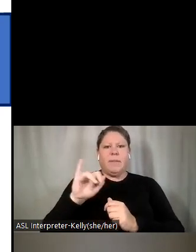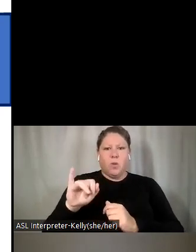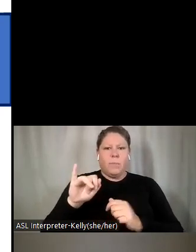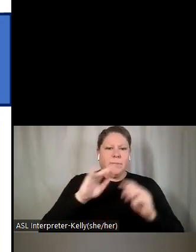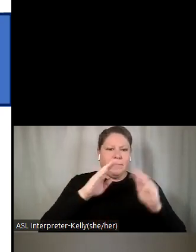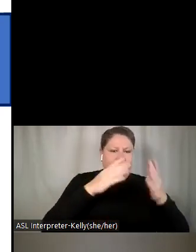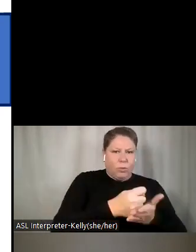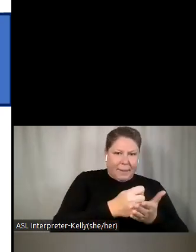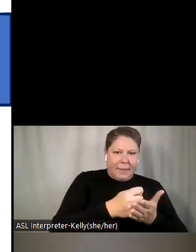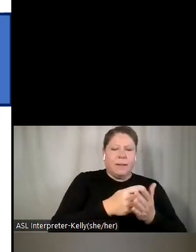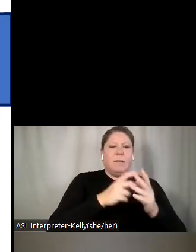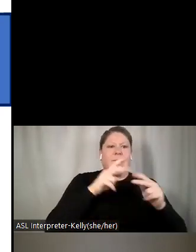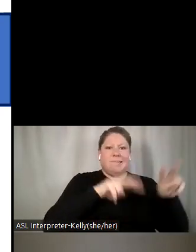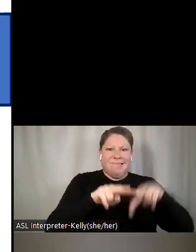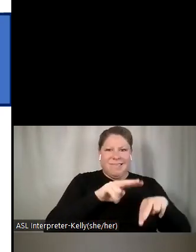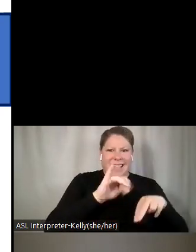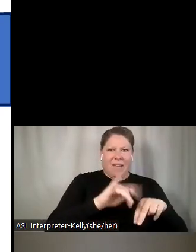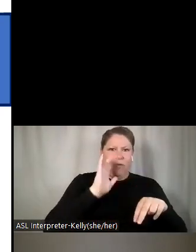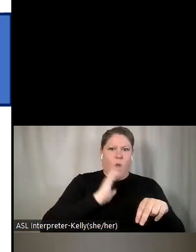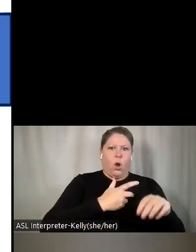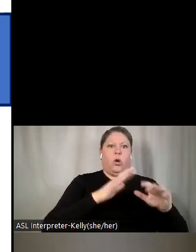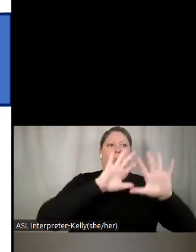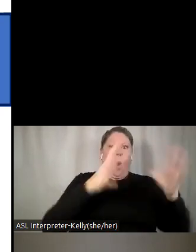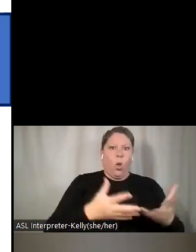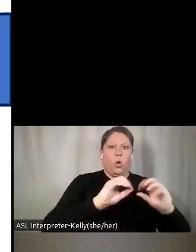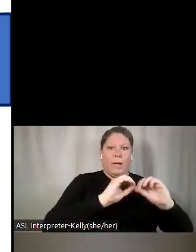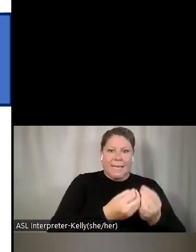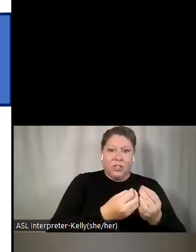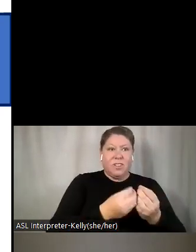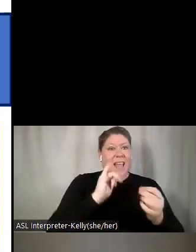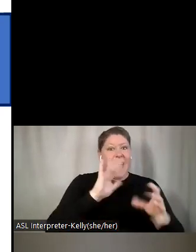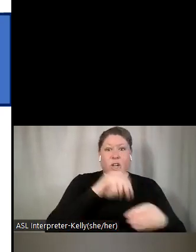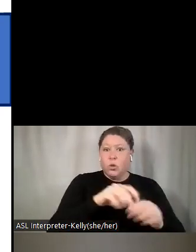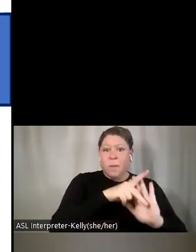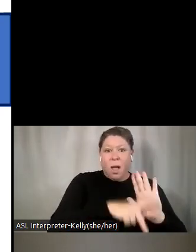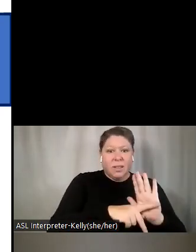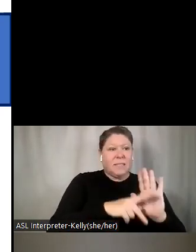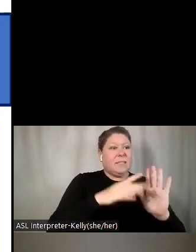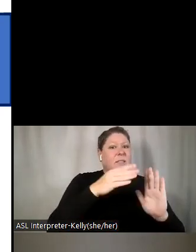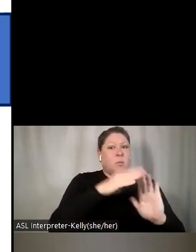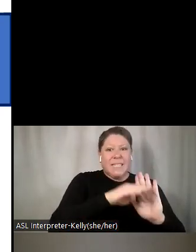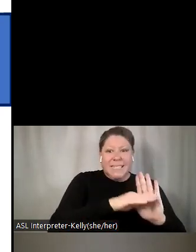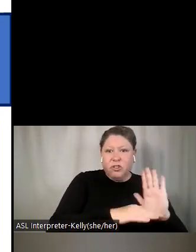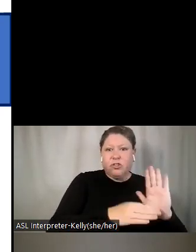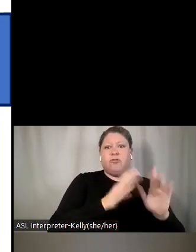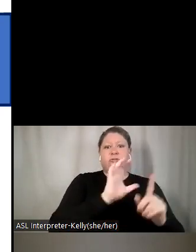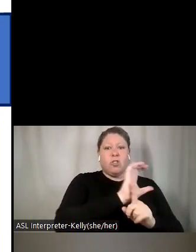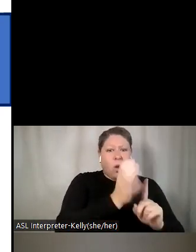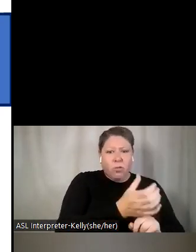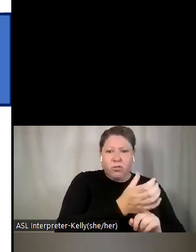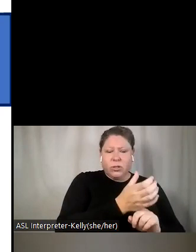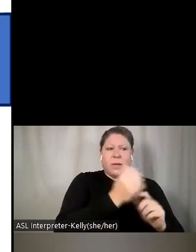at the policies, procedures, and our culture, and how that interplays with becoming that